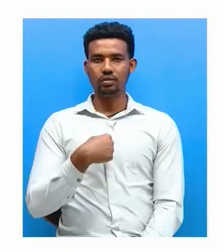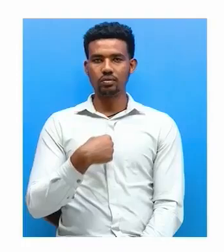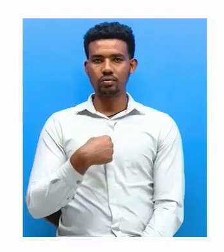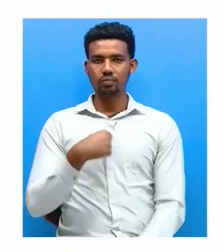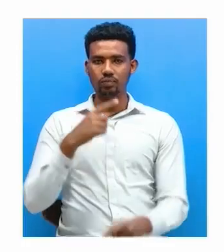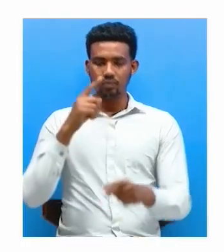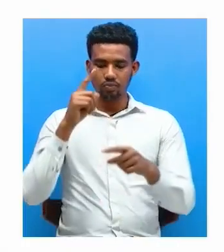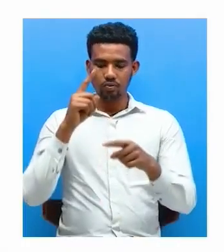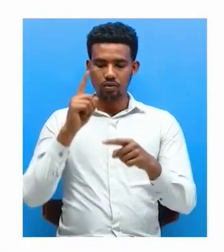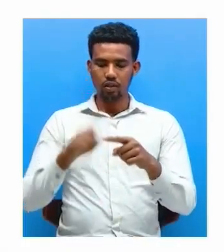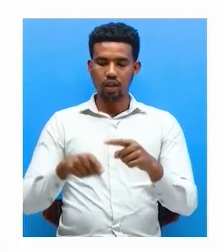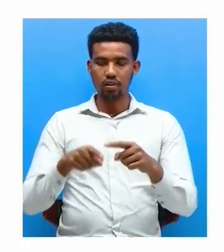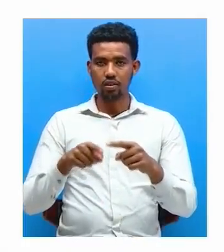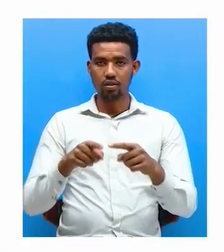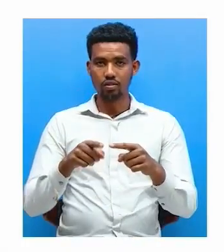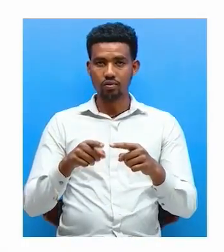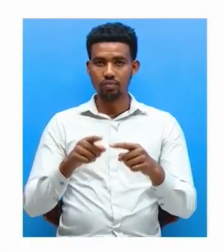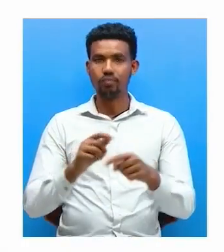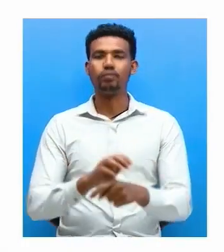can't